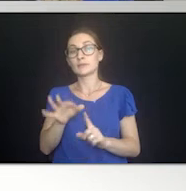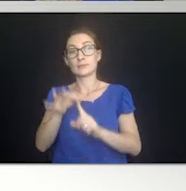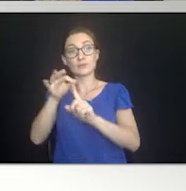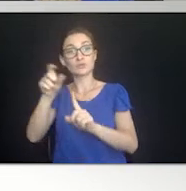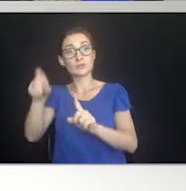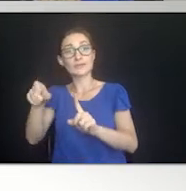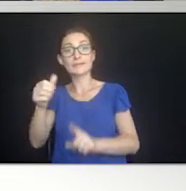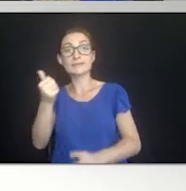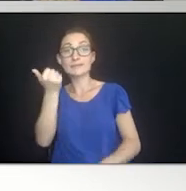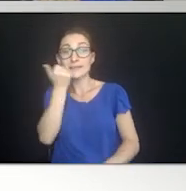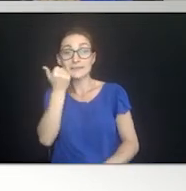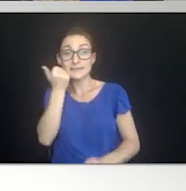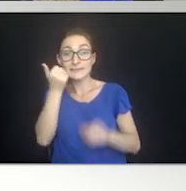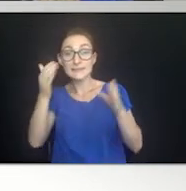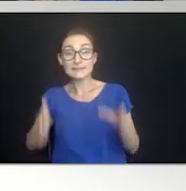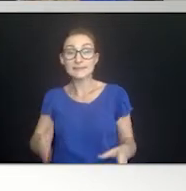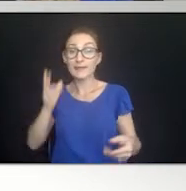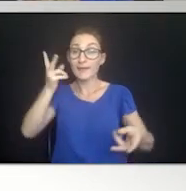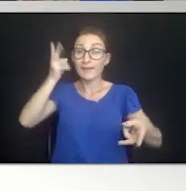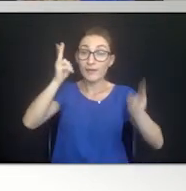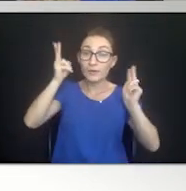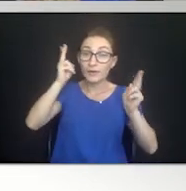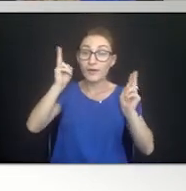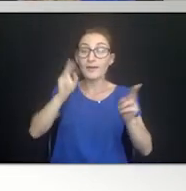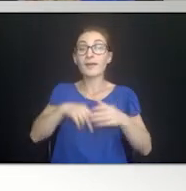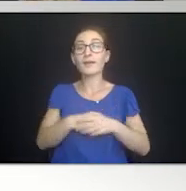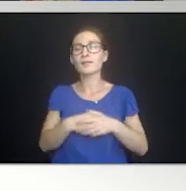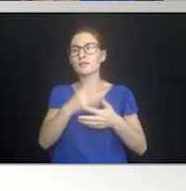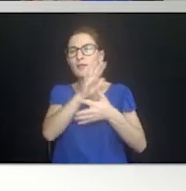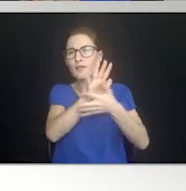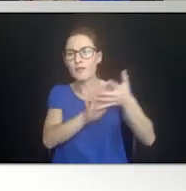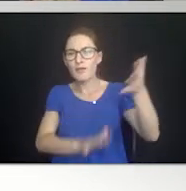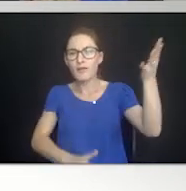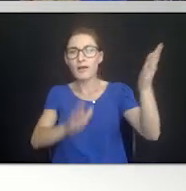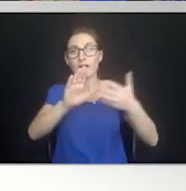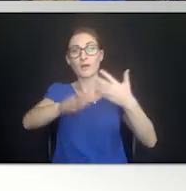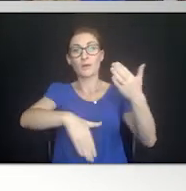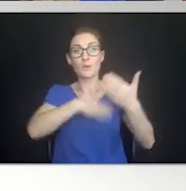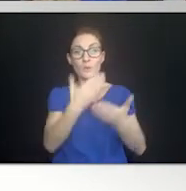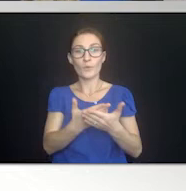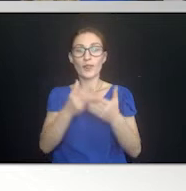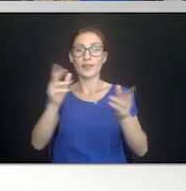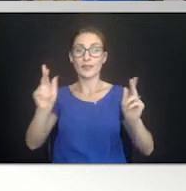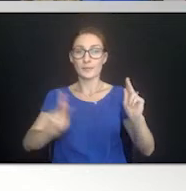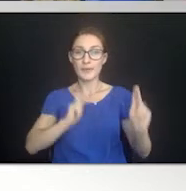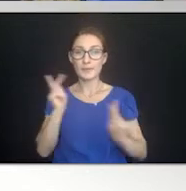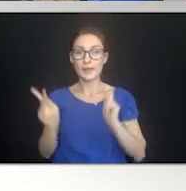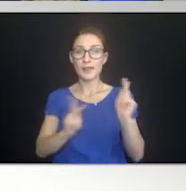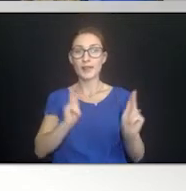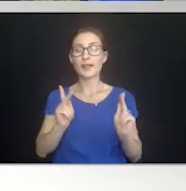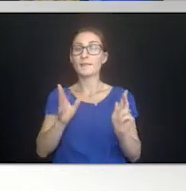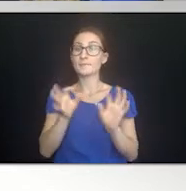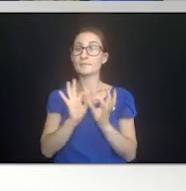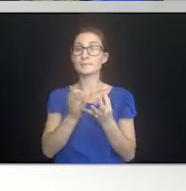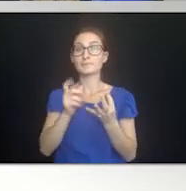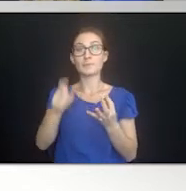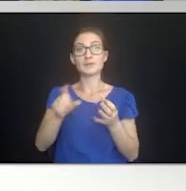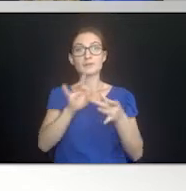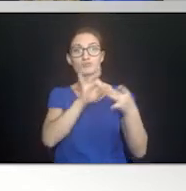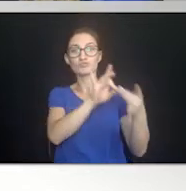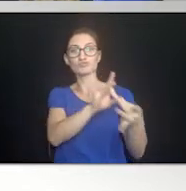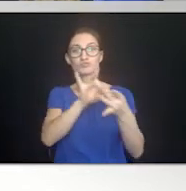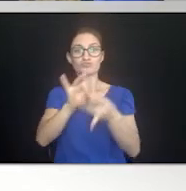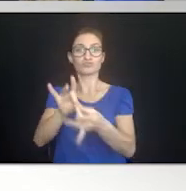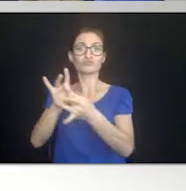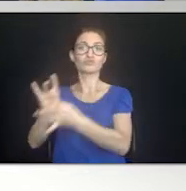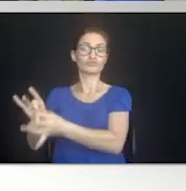trusts, special needs dentists, haircuts. These are all the people that families need